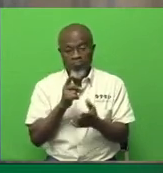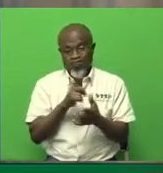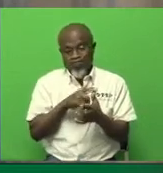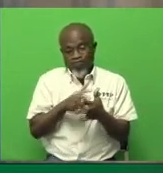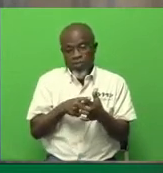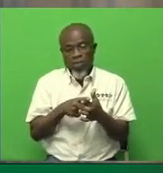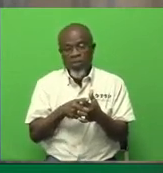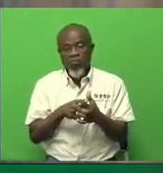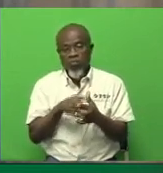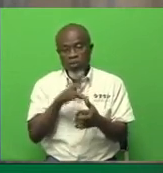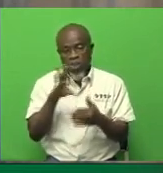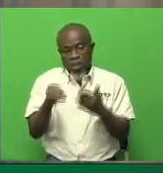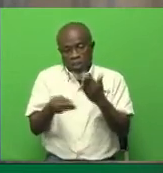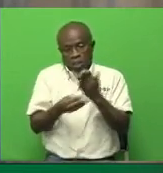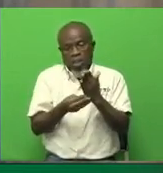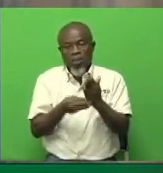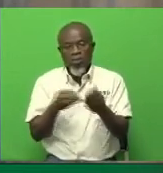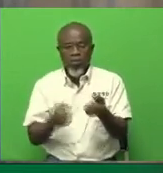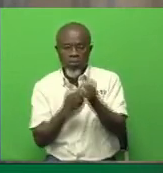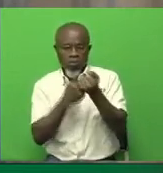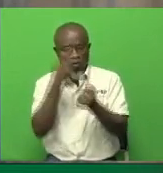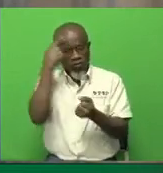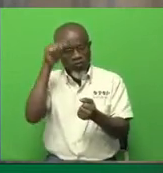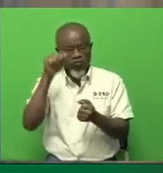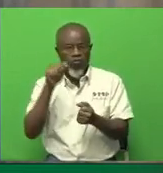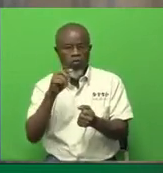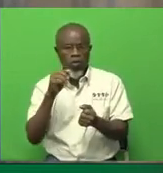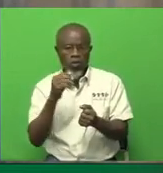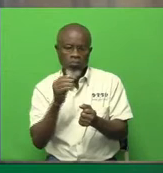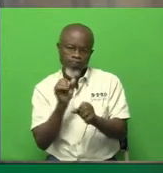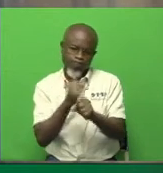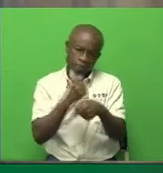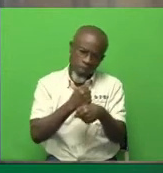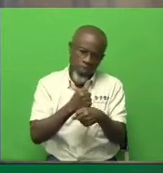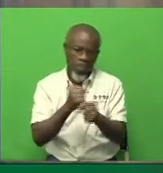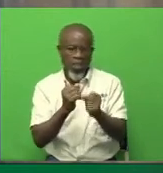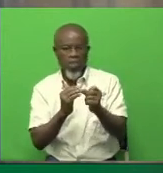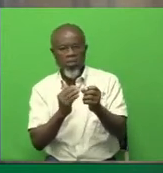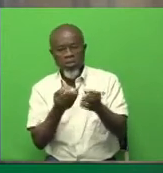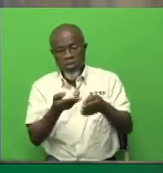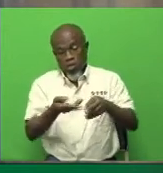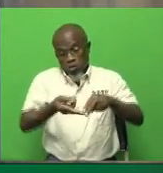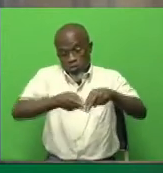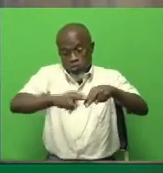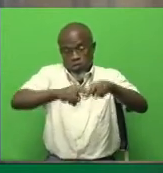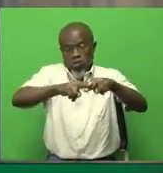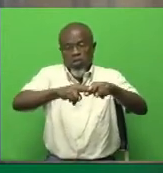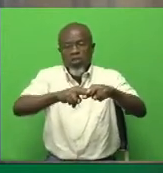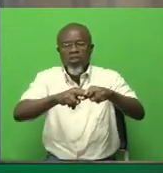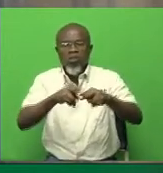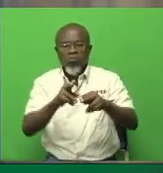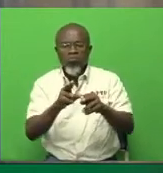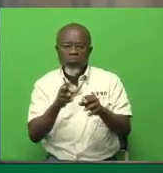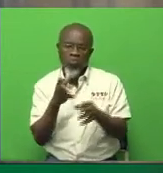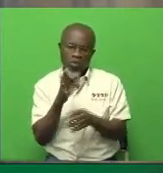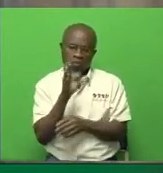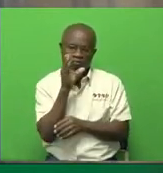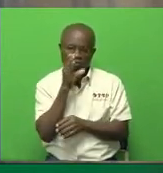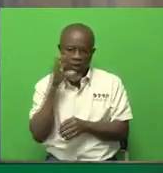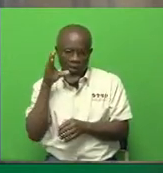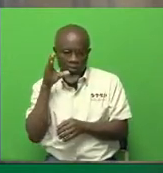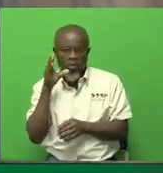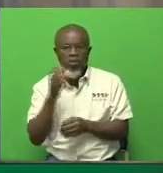I just mentioned some of those initiatives we believe there must be a jump start to our agriculture sector and I gave some of